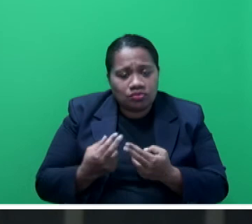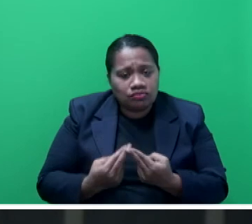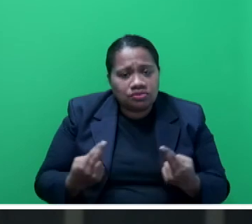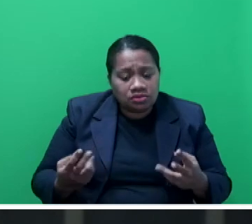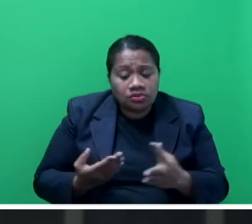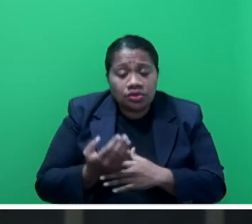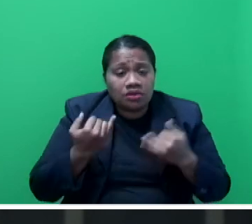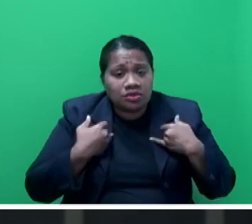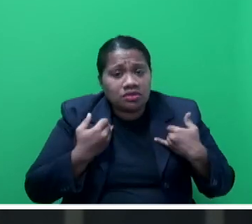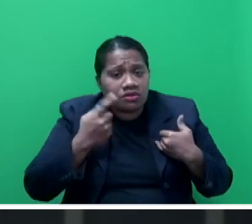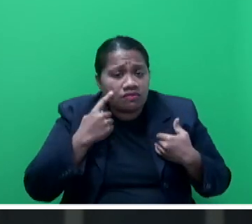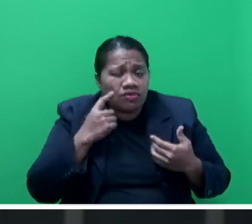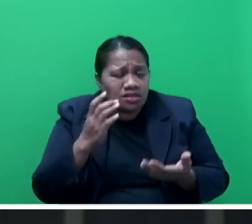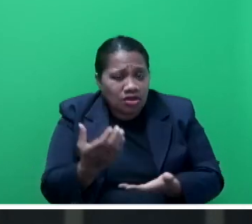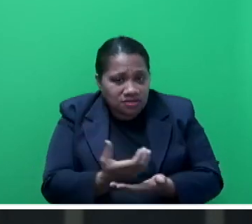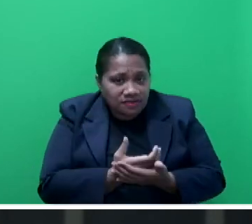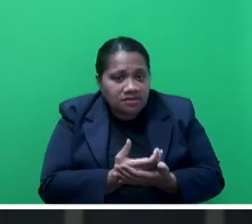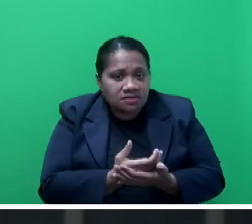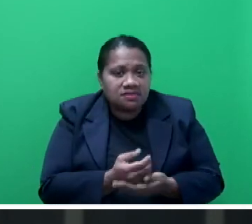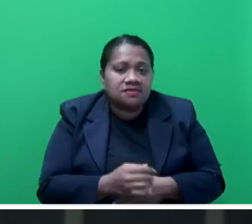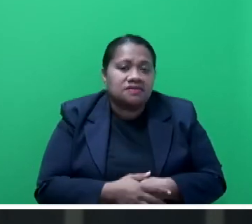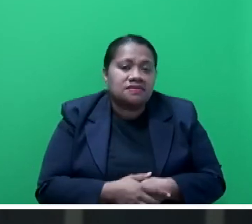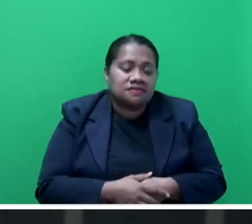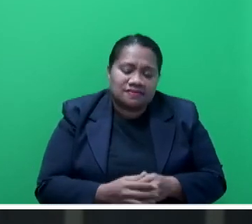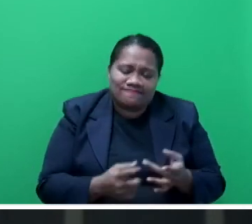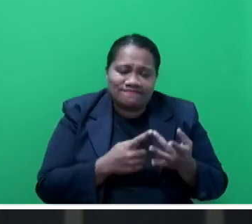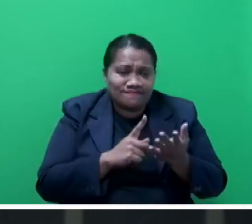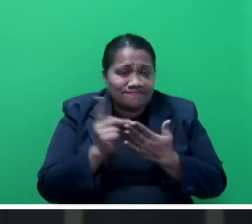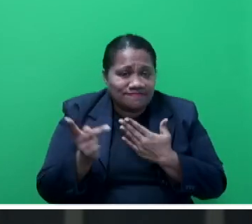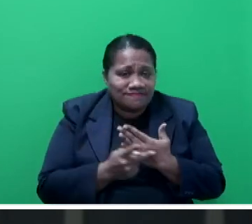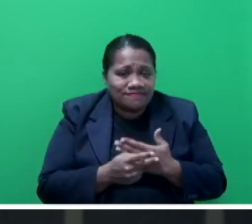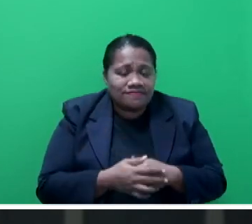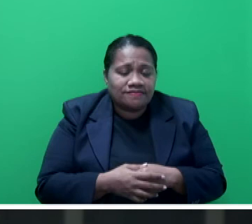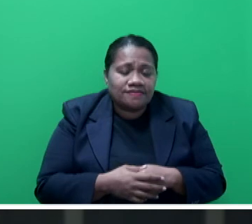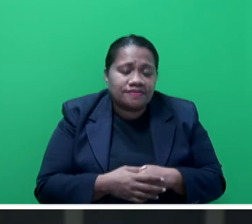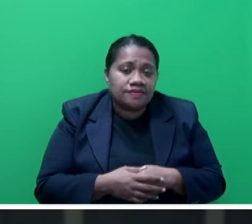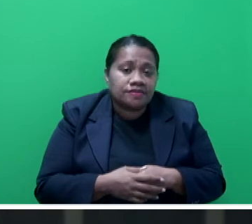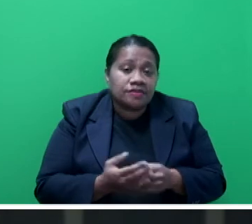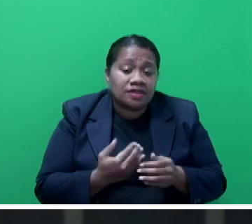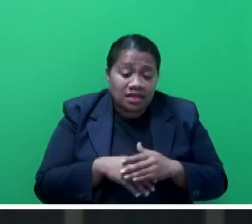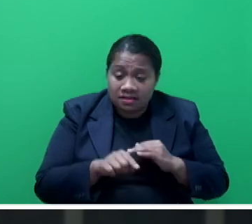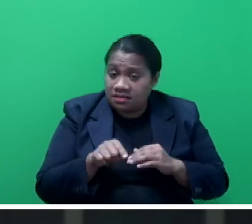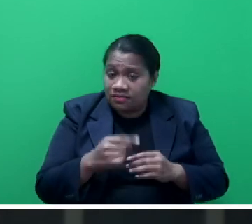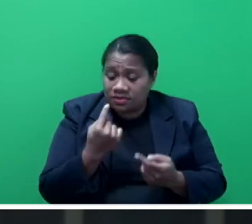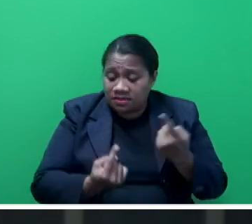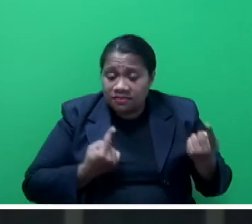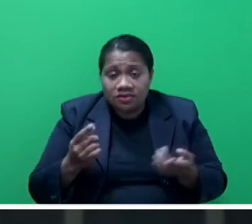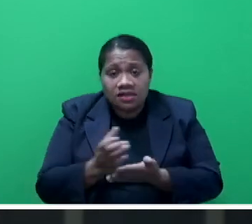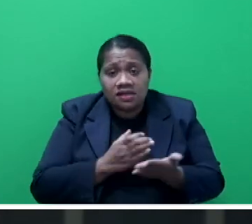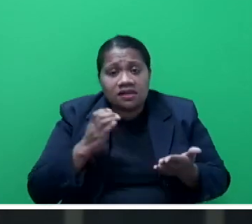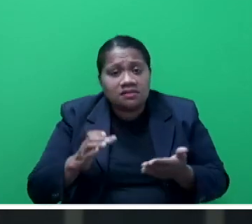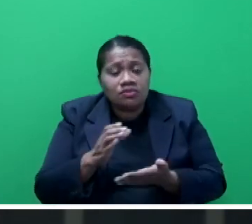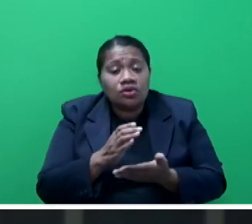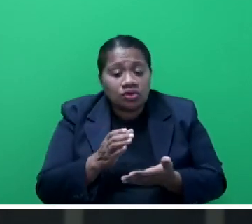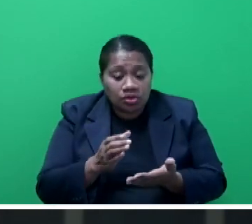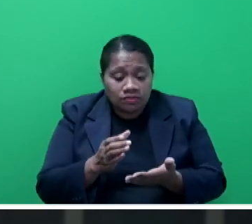water conservation and demand management programs. The initiative is paramount for the individual customer, consumer,